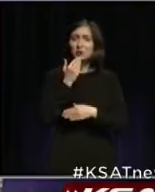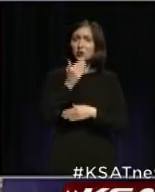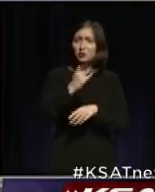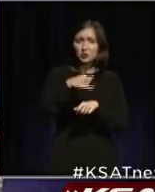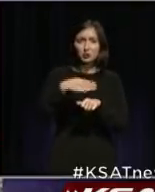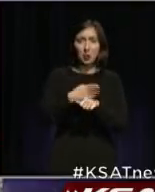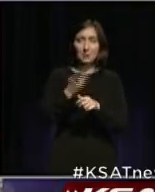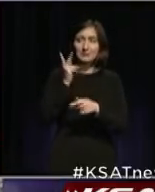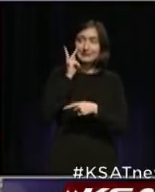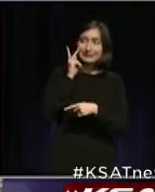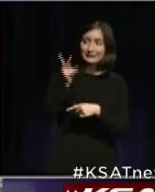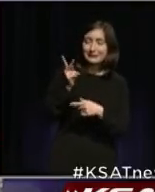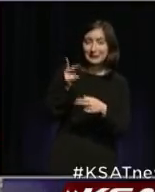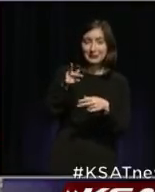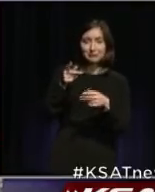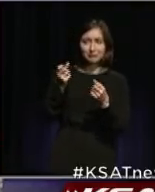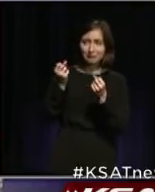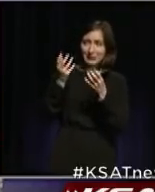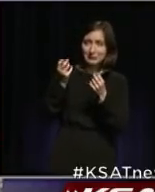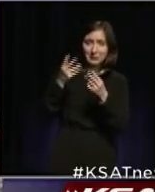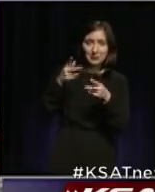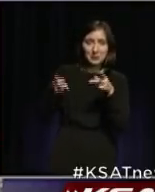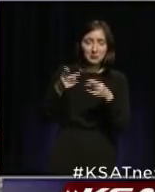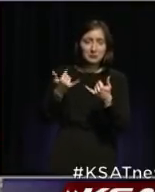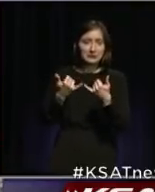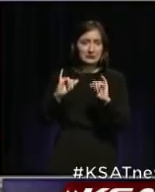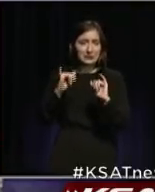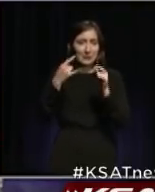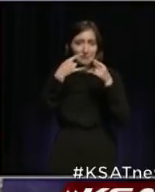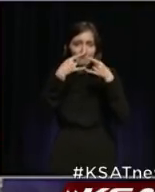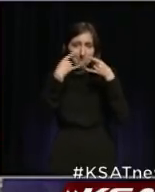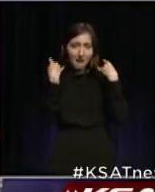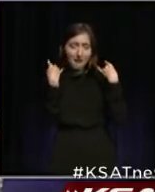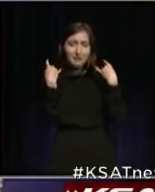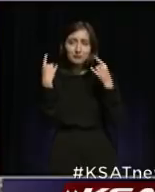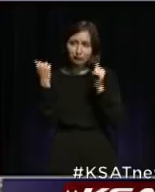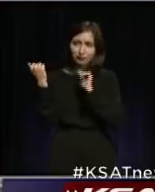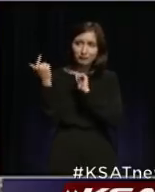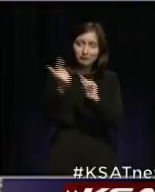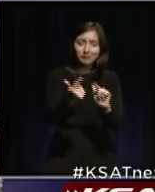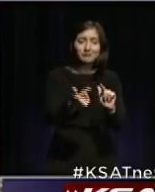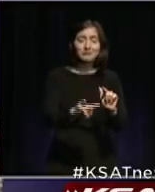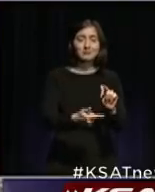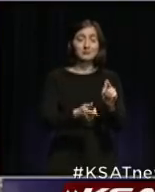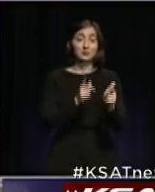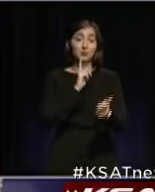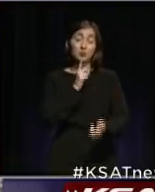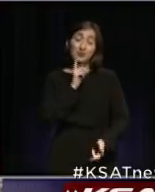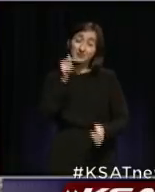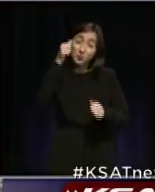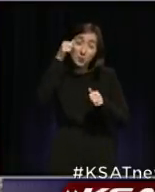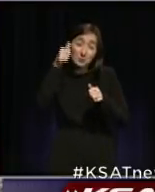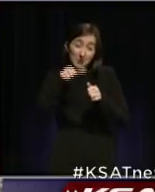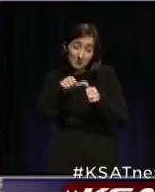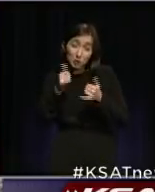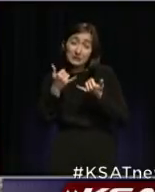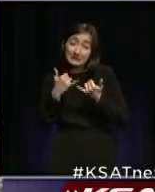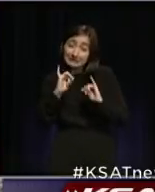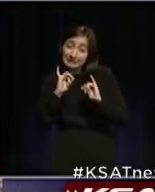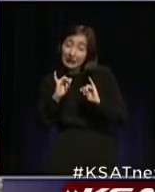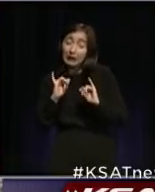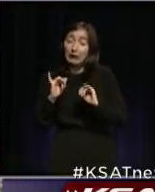saw was still wearing a face mask, and we want to thank you very, very much for that. But we do need to remember we still are getting cases. I think it